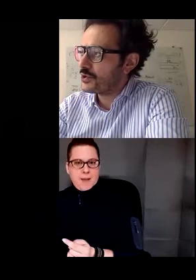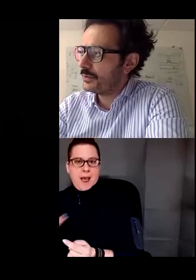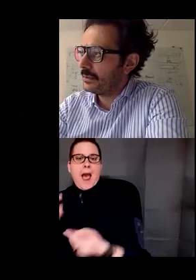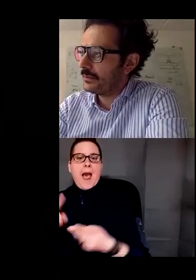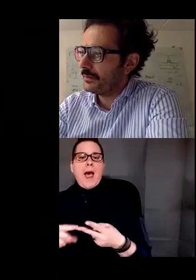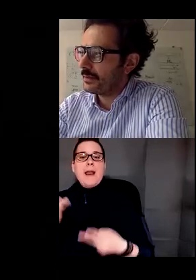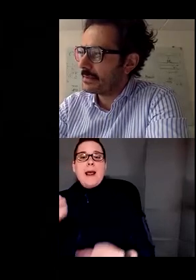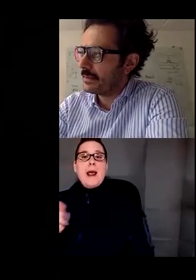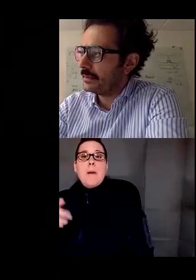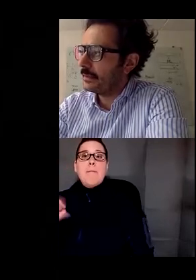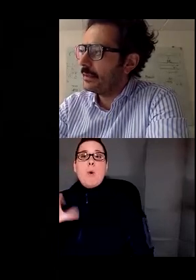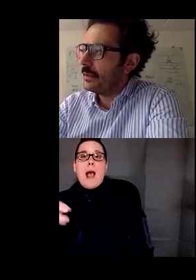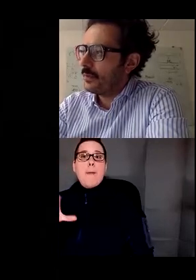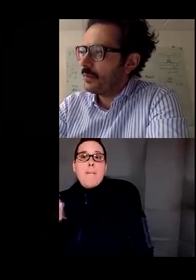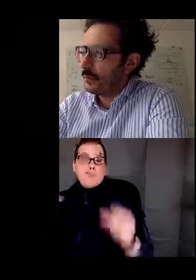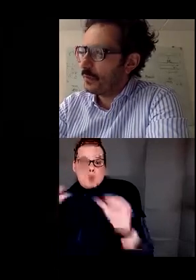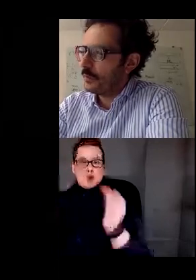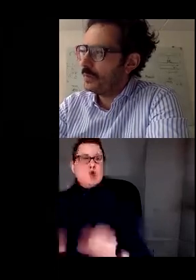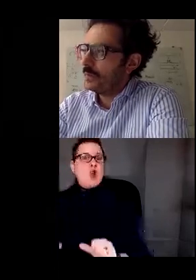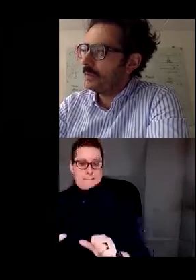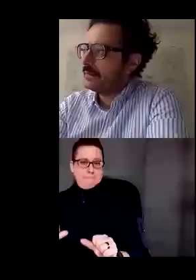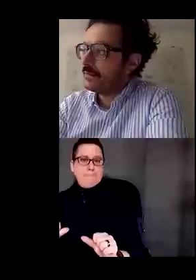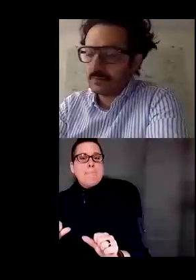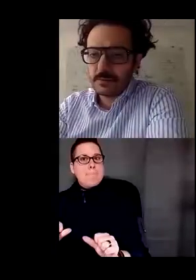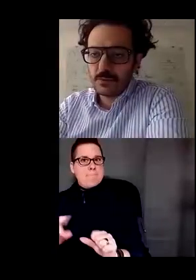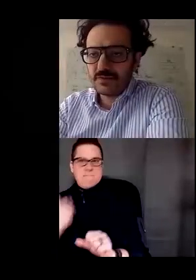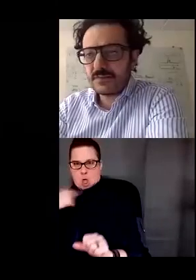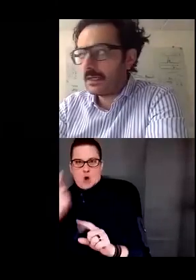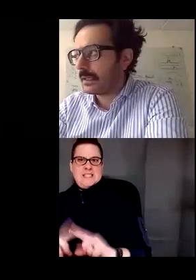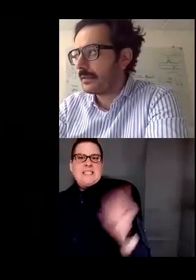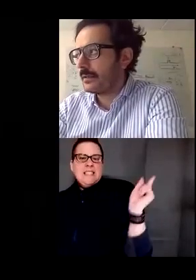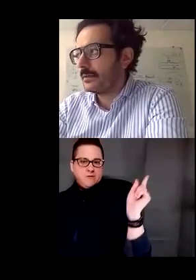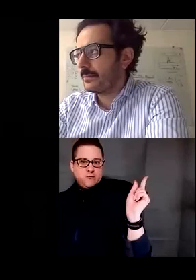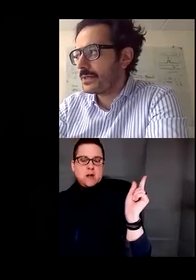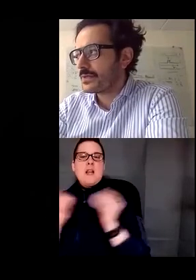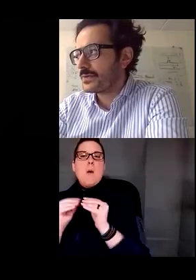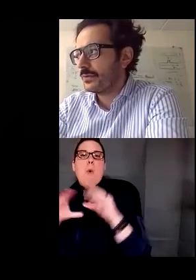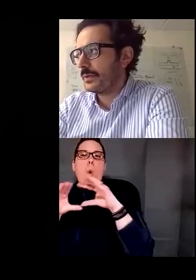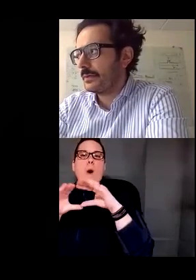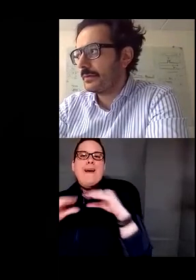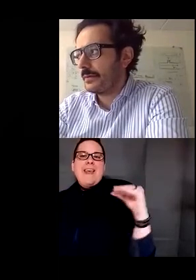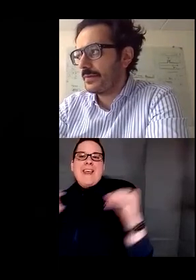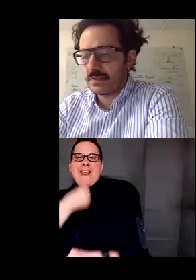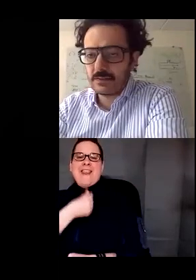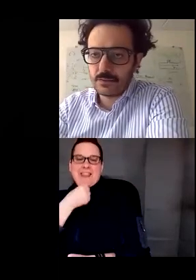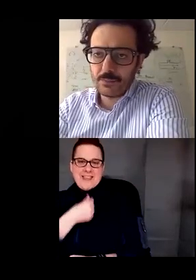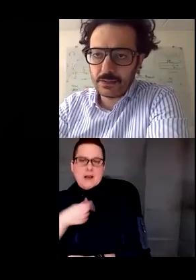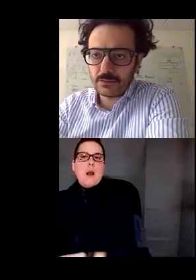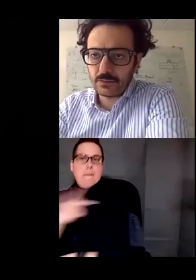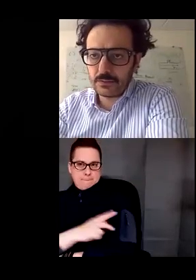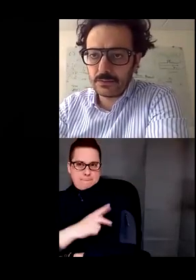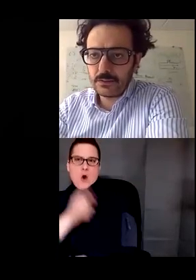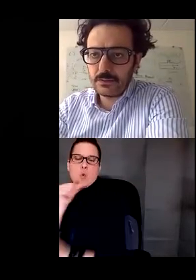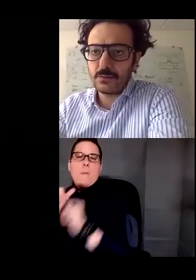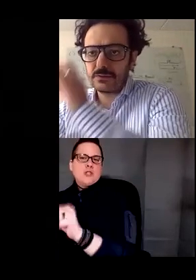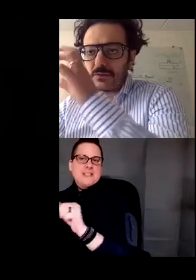hippocampus shown here on the right side was also different. There was thinning in the patients who were persistent compared